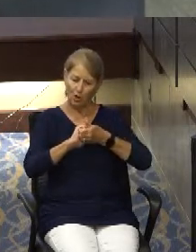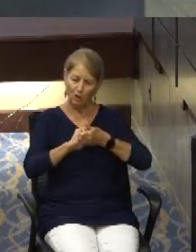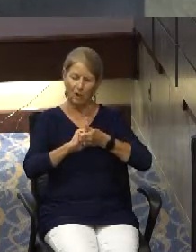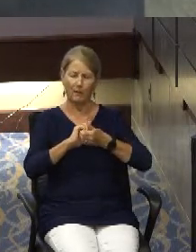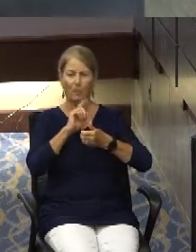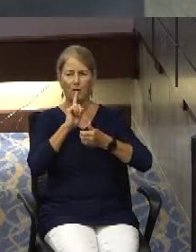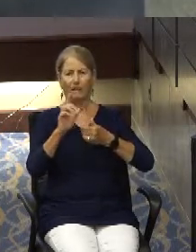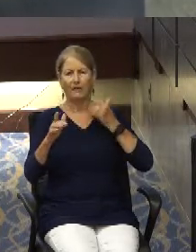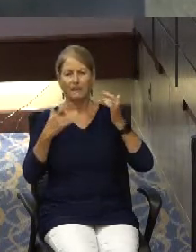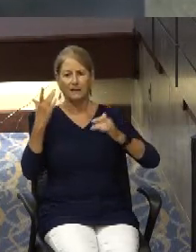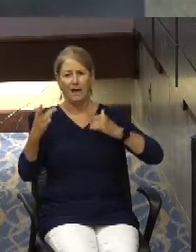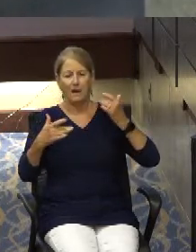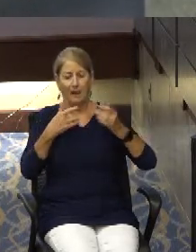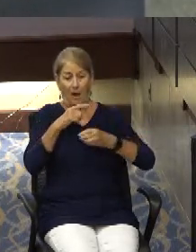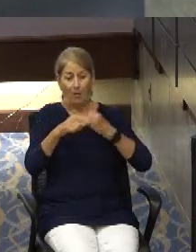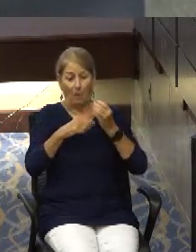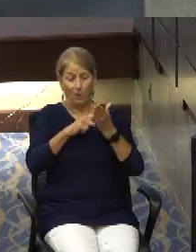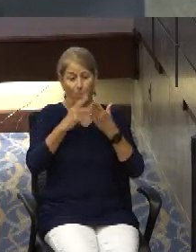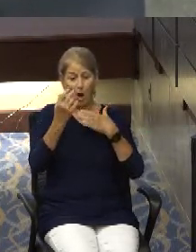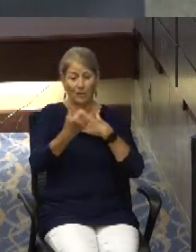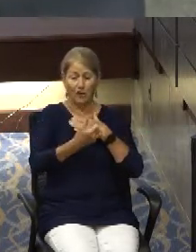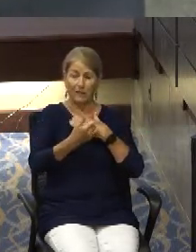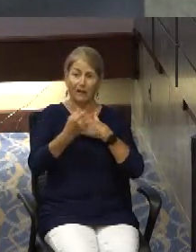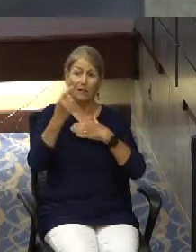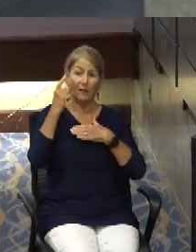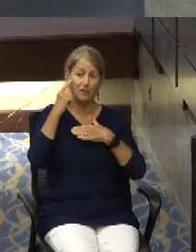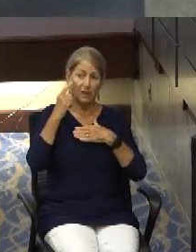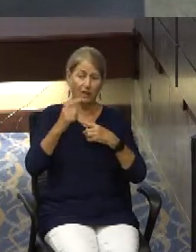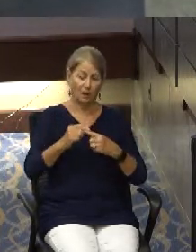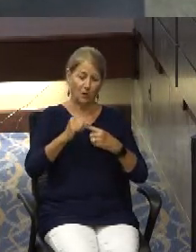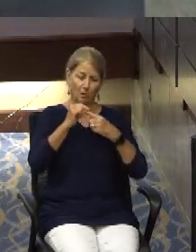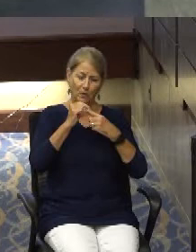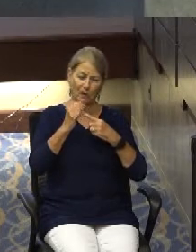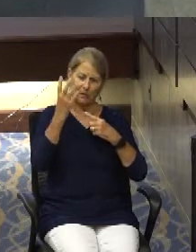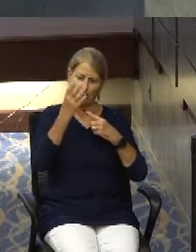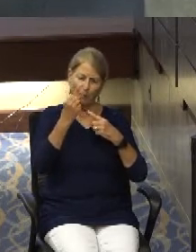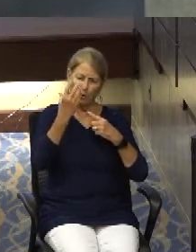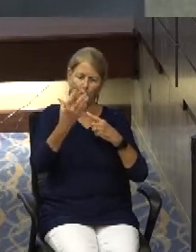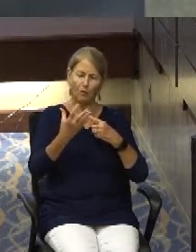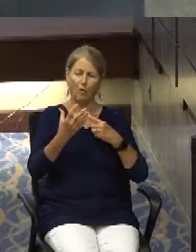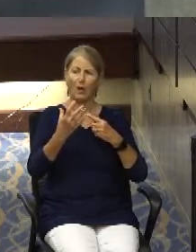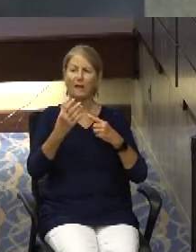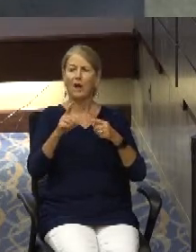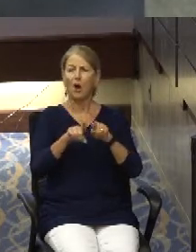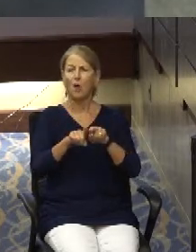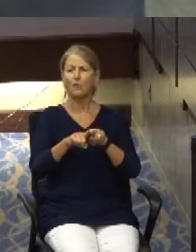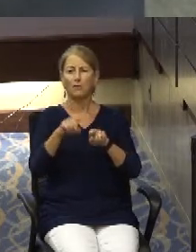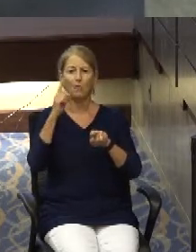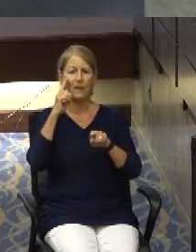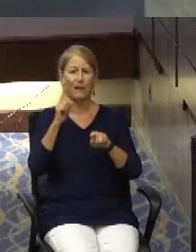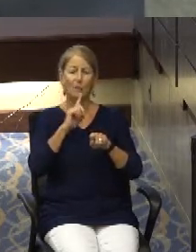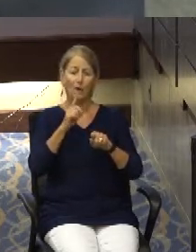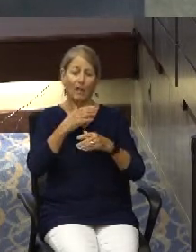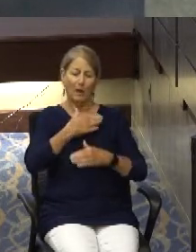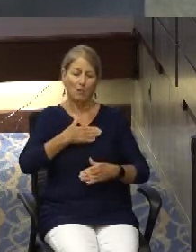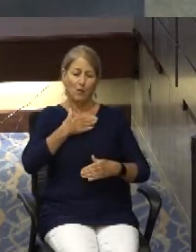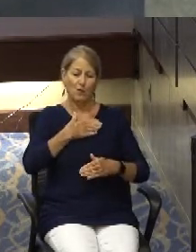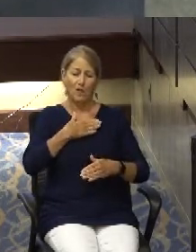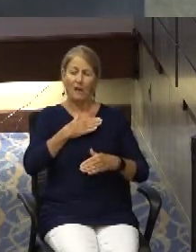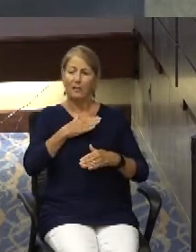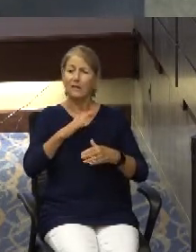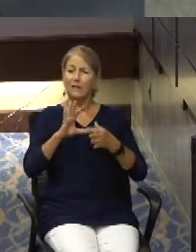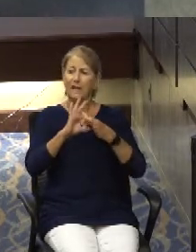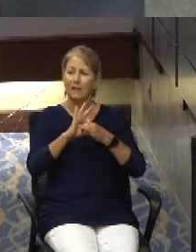excited about these projects. I think they're unique and beautiful, and I also think that I really appreciate the connection to